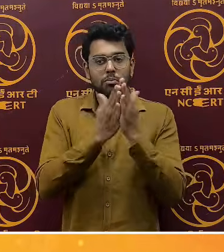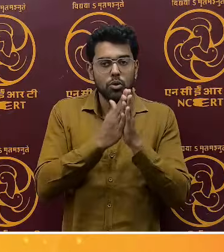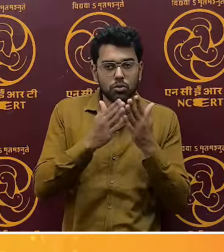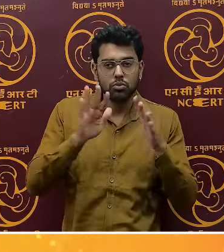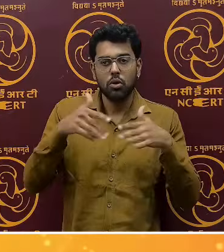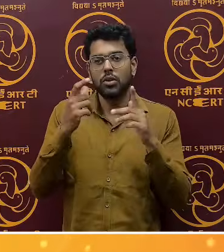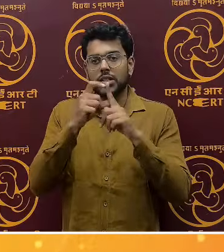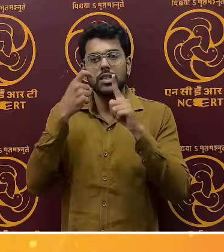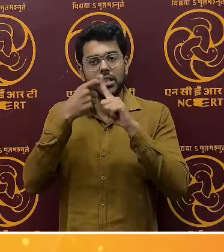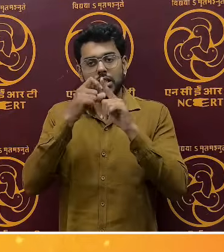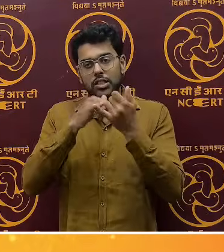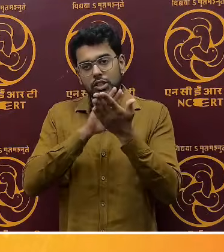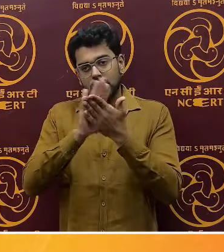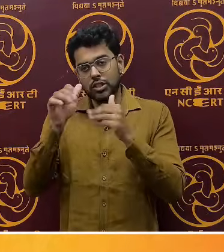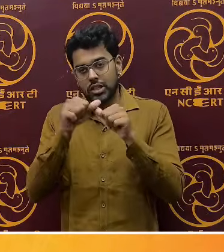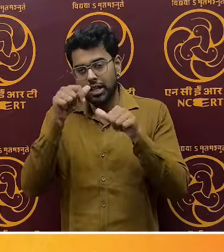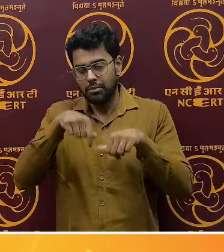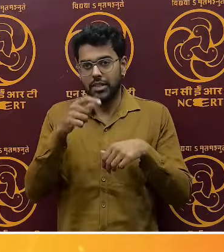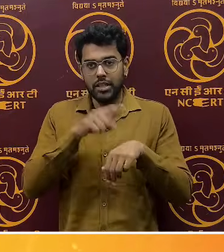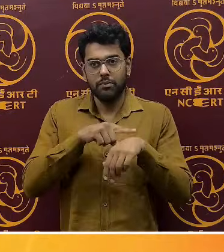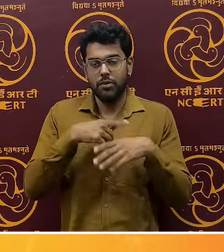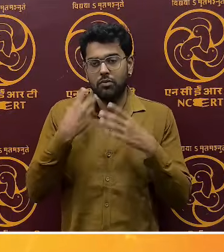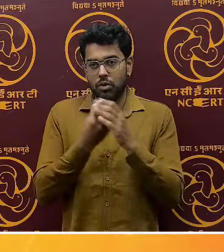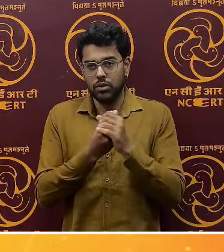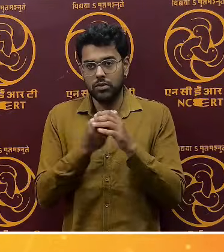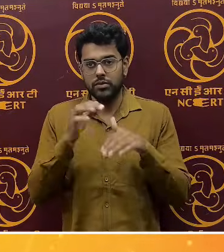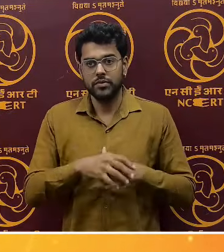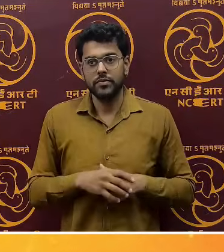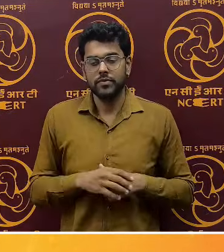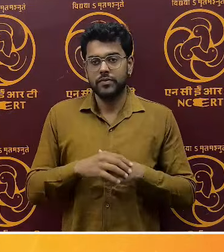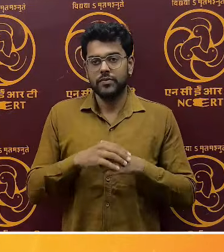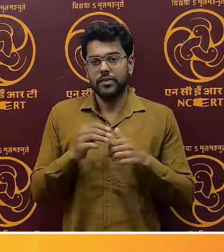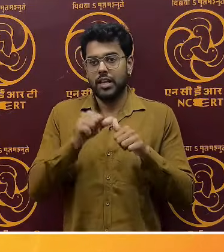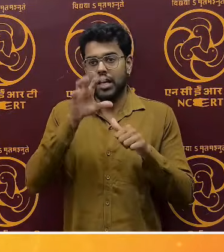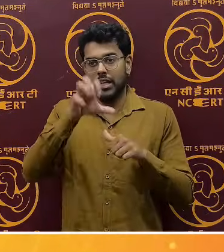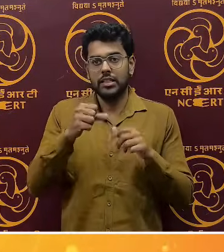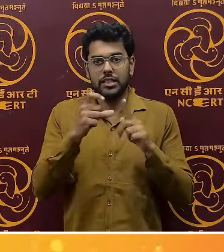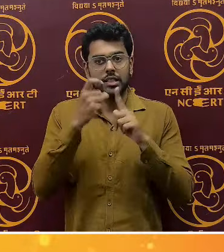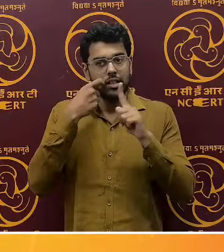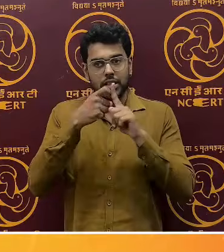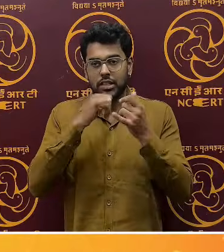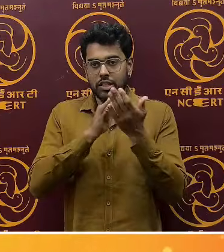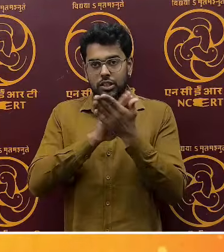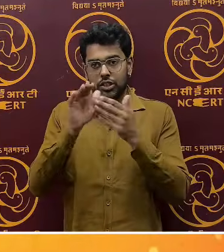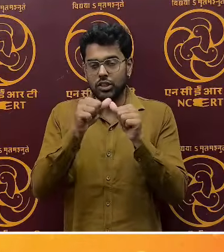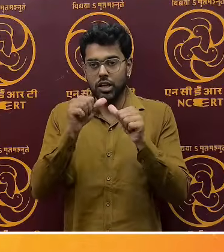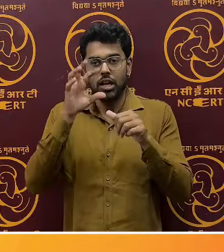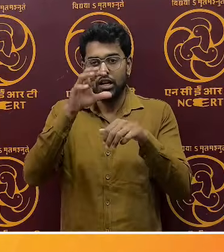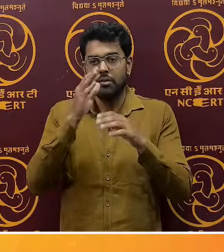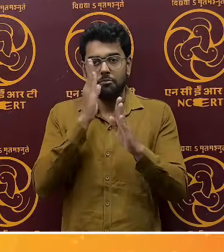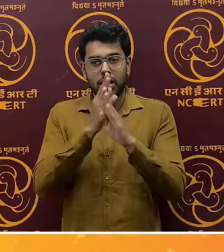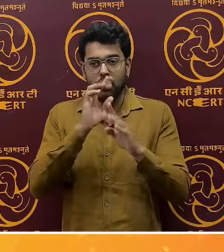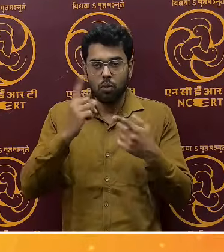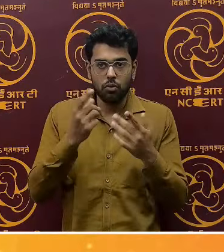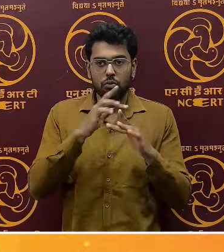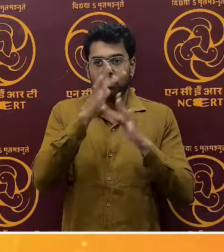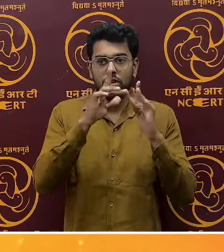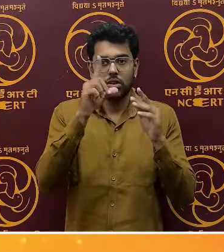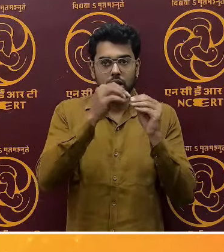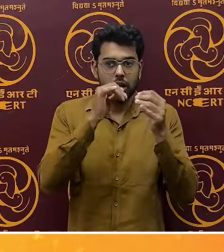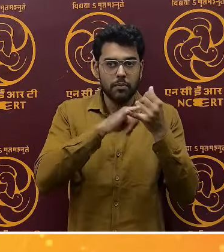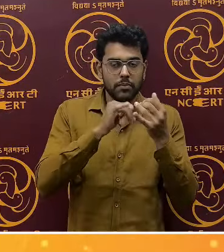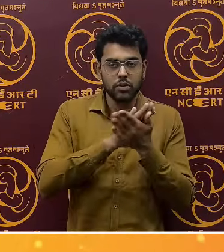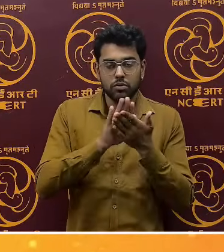the Diksha portal. At this time around, we are not going to access the Diksha portal directly or the virtual lab vertical through Diksha